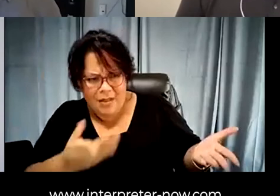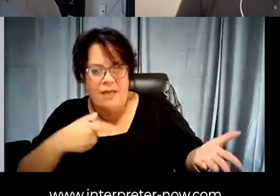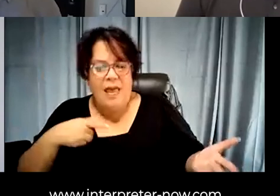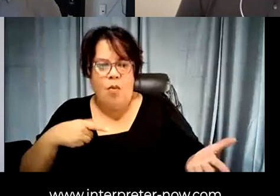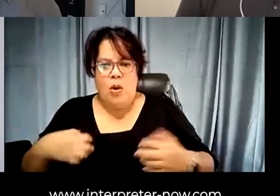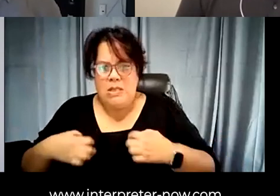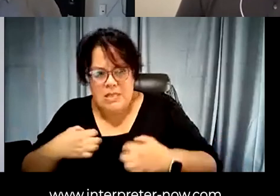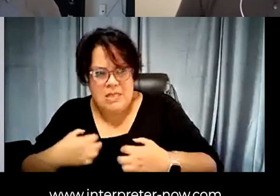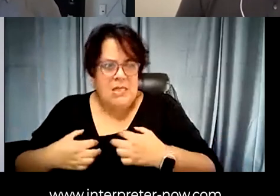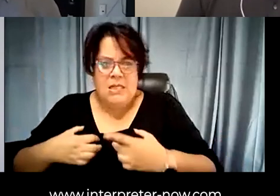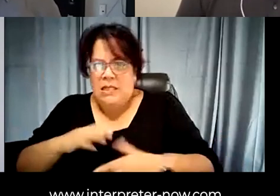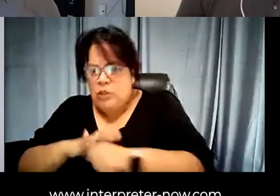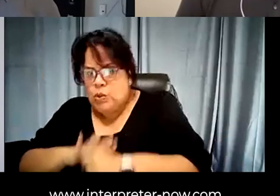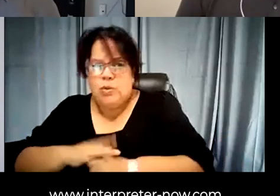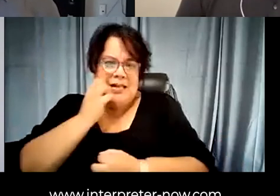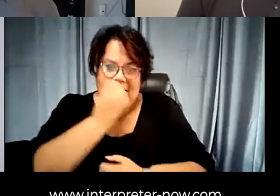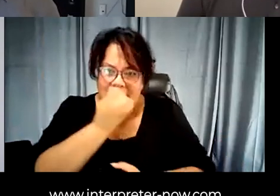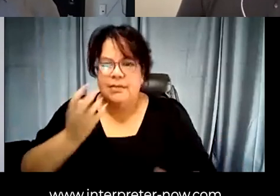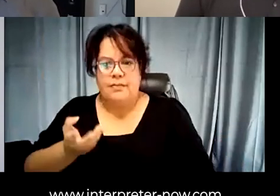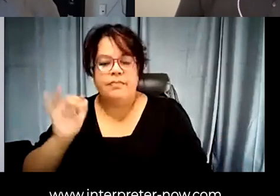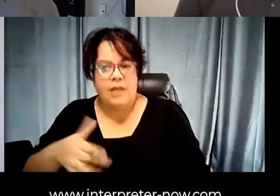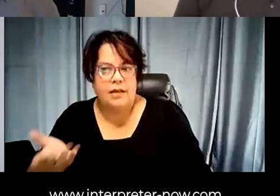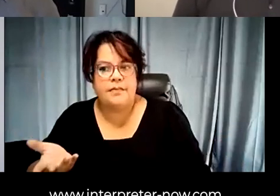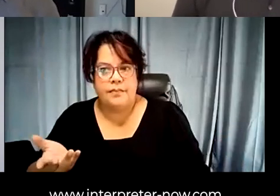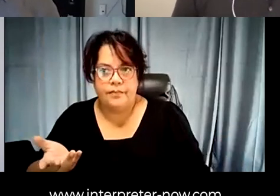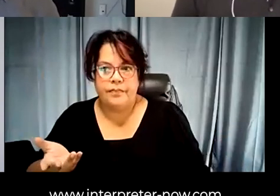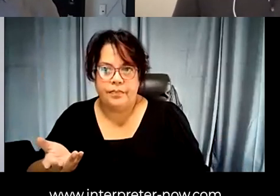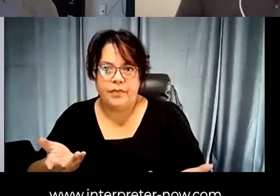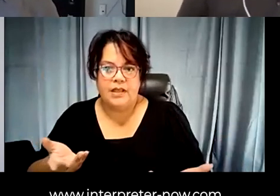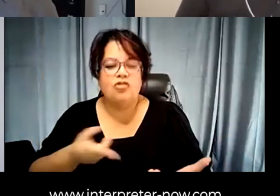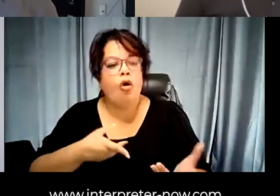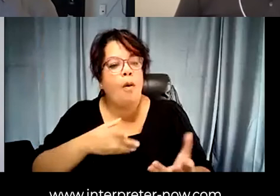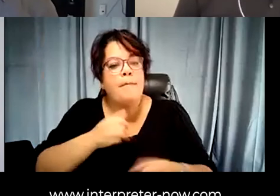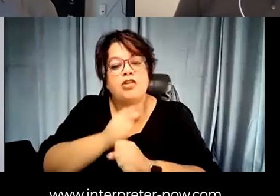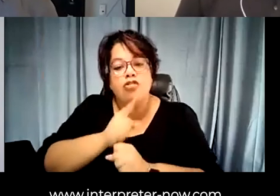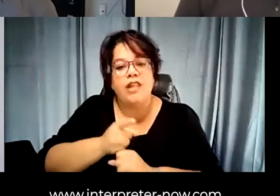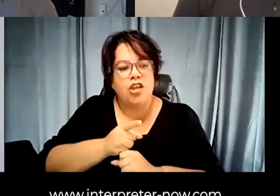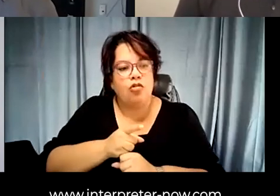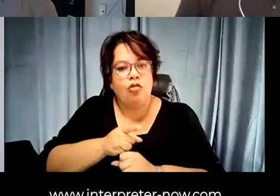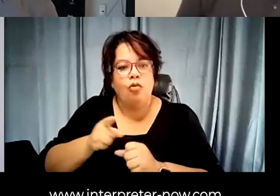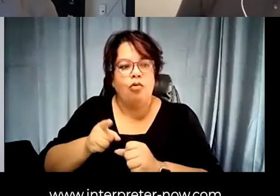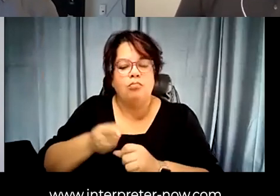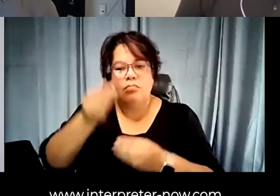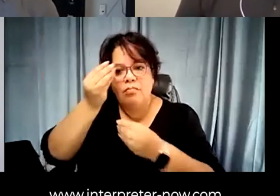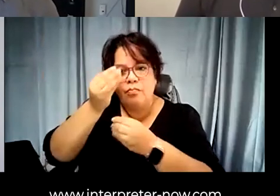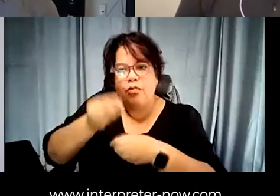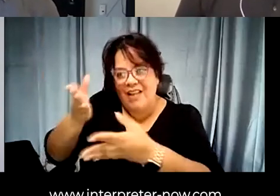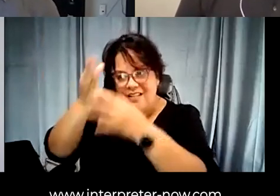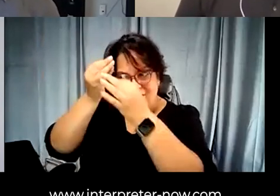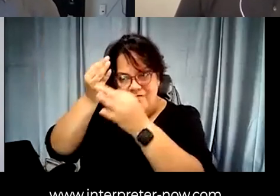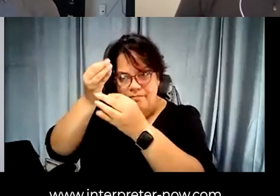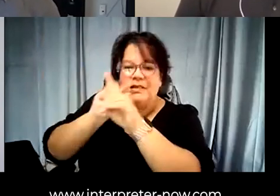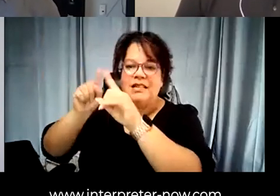personal relationship, and where would the things drive you mad? And then fill in those gaps for your employees as best as you can. But good luck in that.